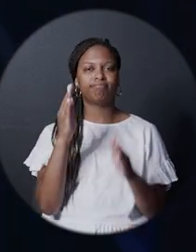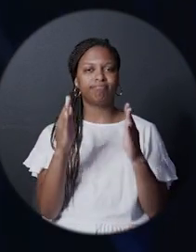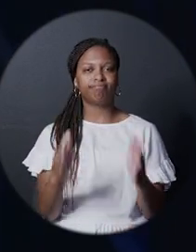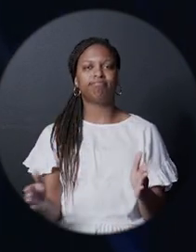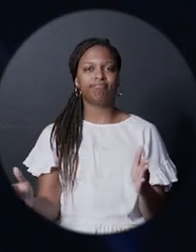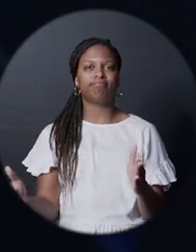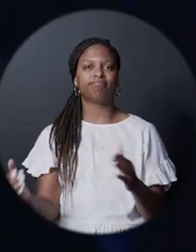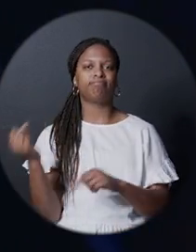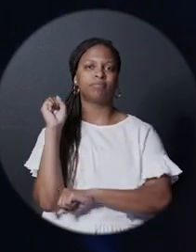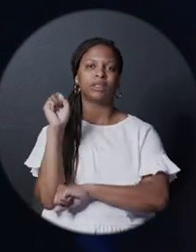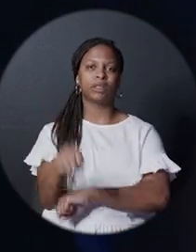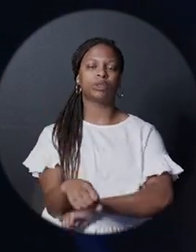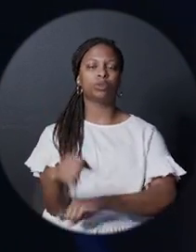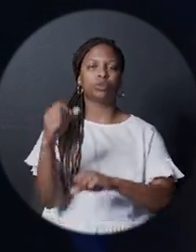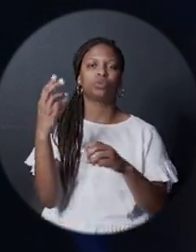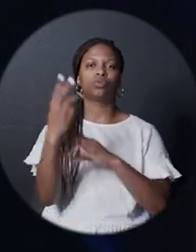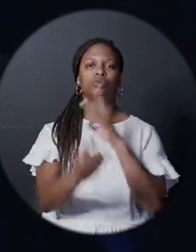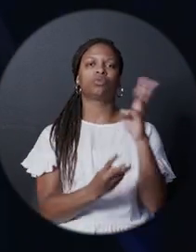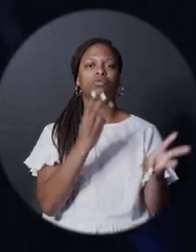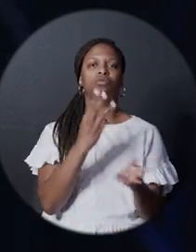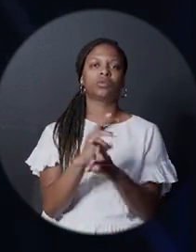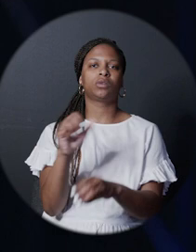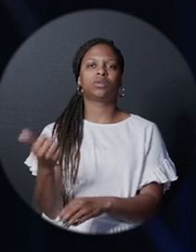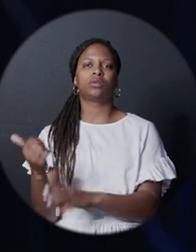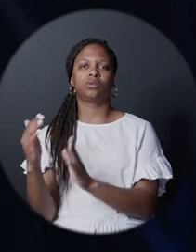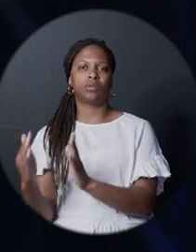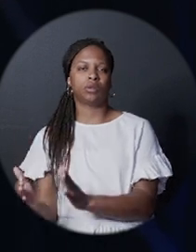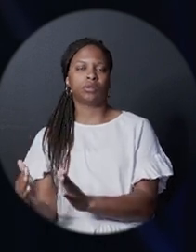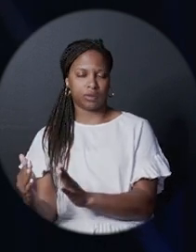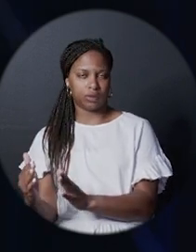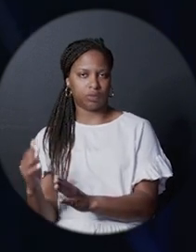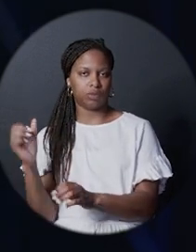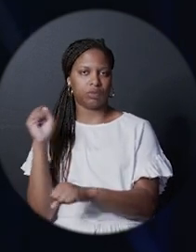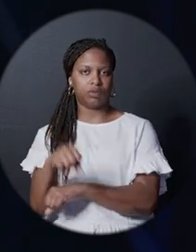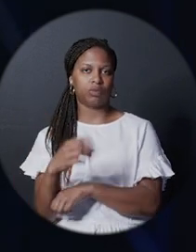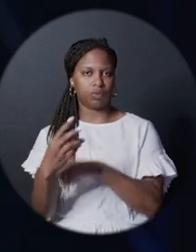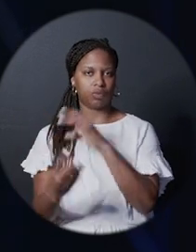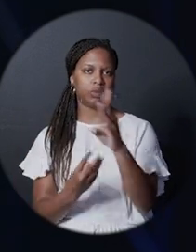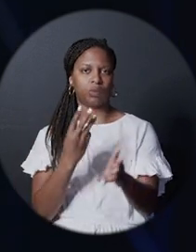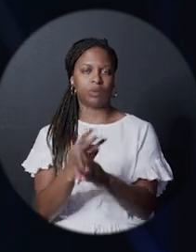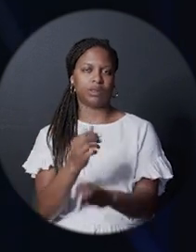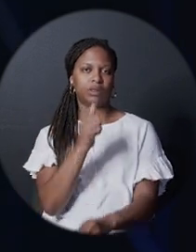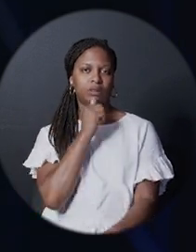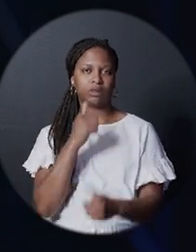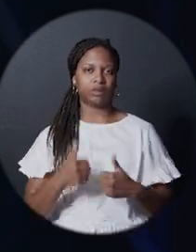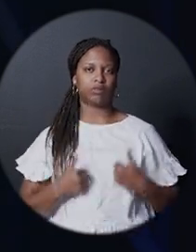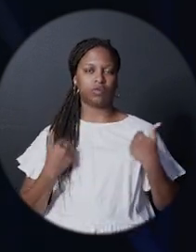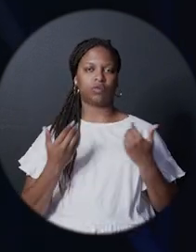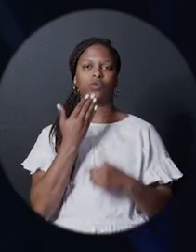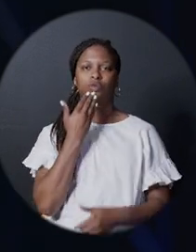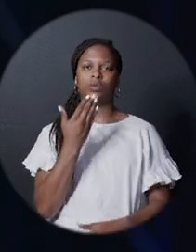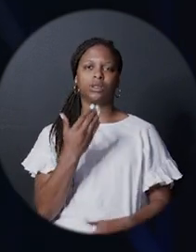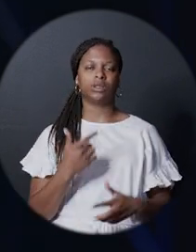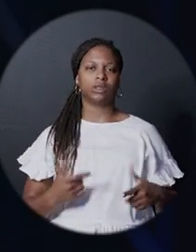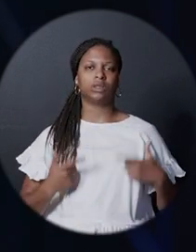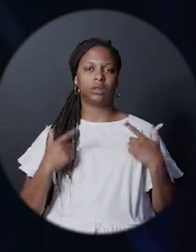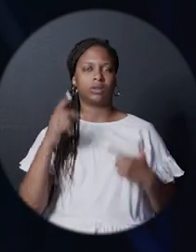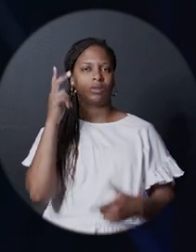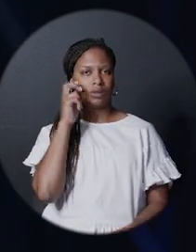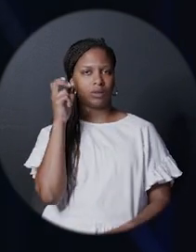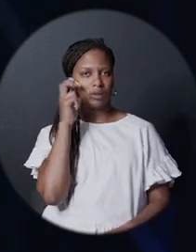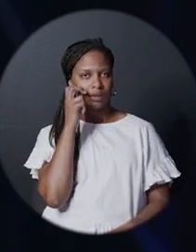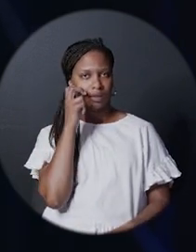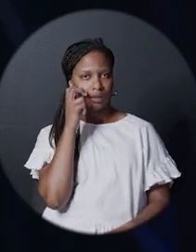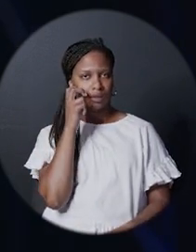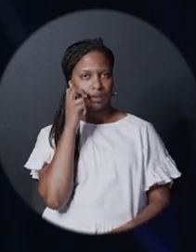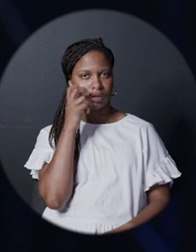it from a person who has conquered the world, who heard it from a person who conquered his world. The secret to living a good